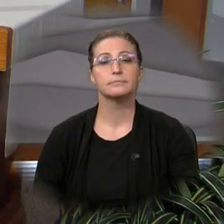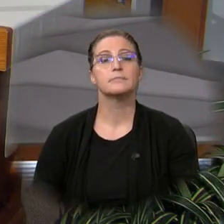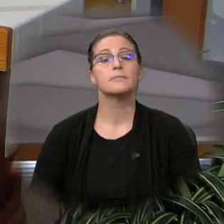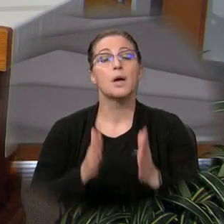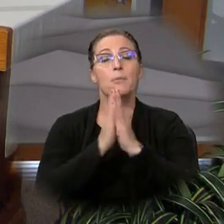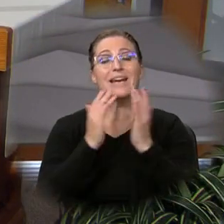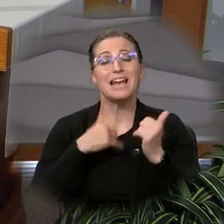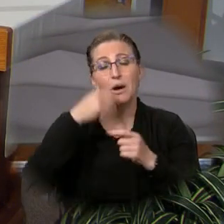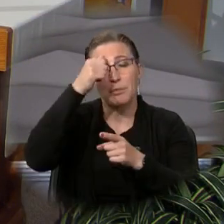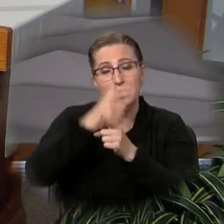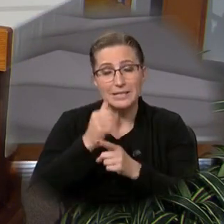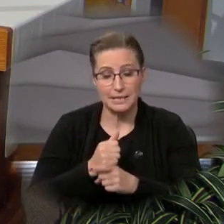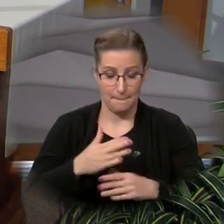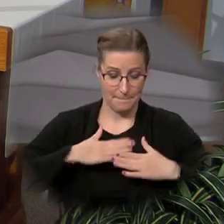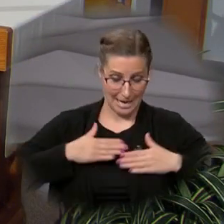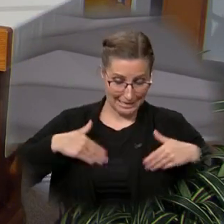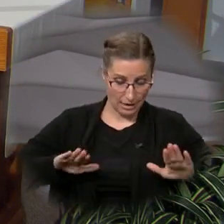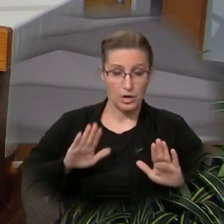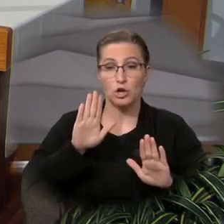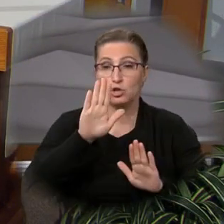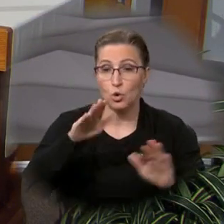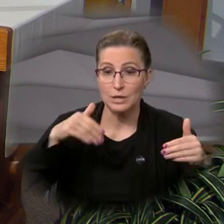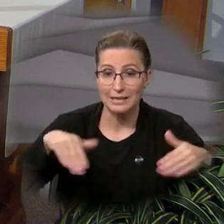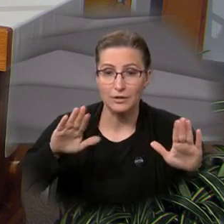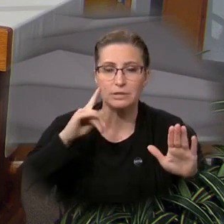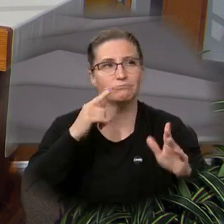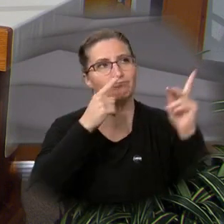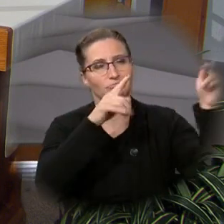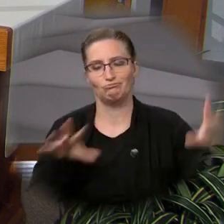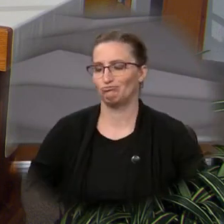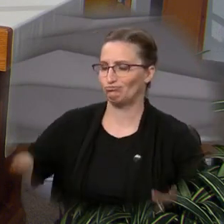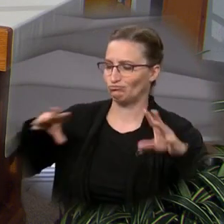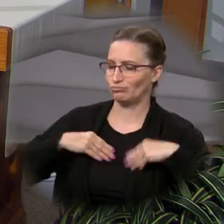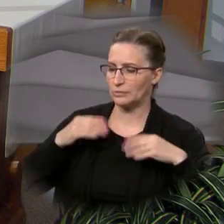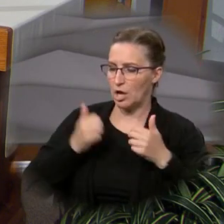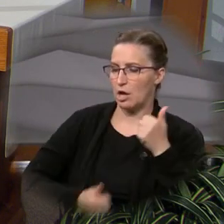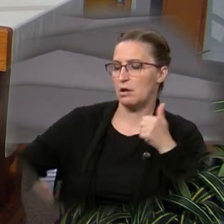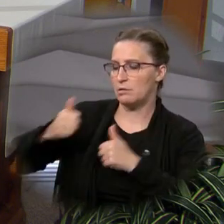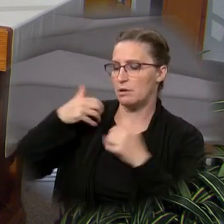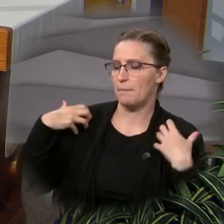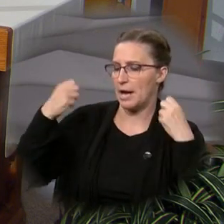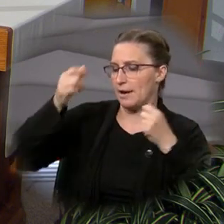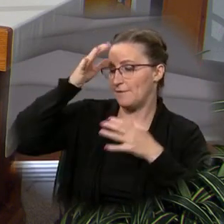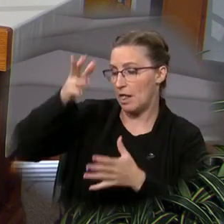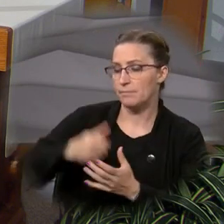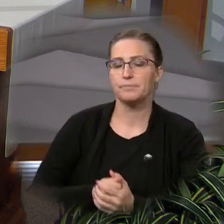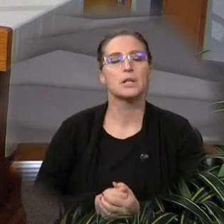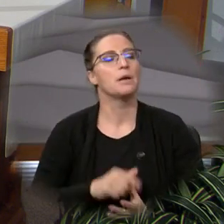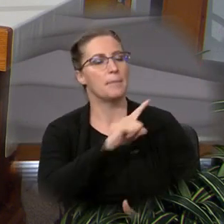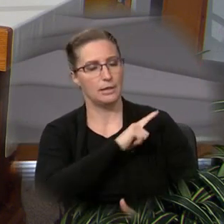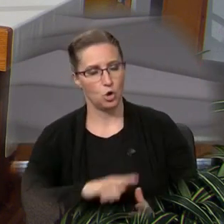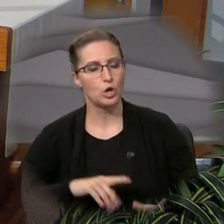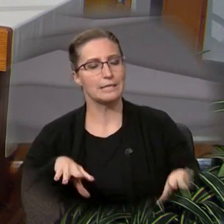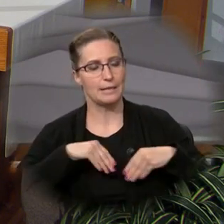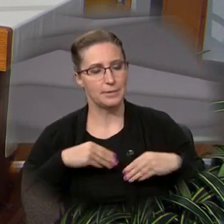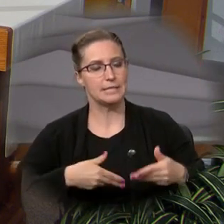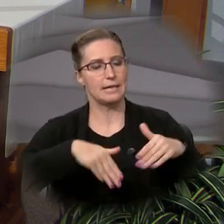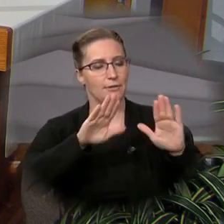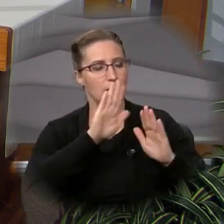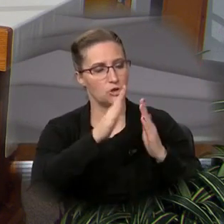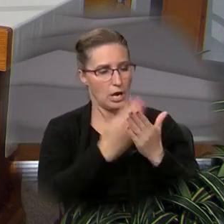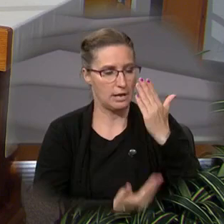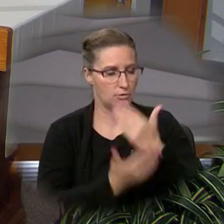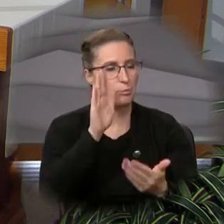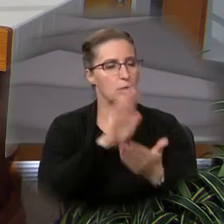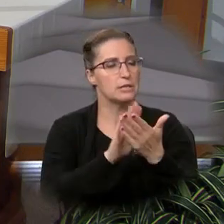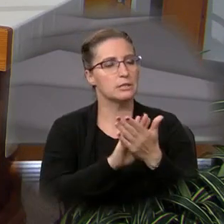Pray, my brothers and sisters, and my sacrifice and yours be made acceptable to our Almighty God. May the Lord accept the sacrifice at your